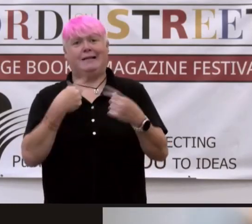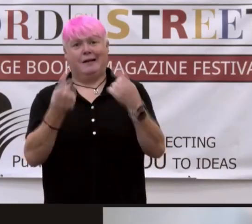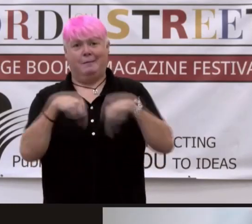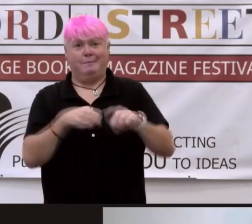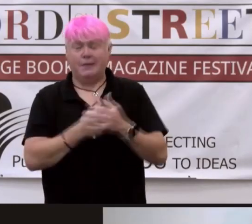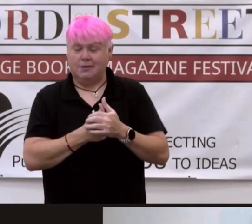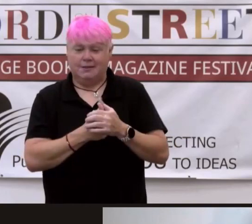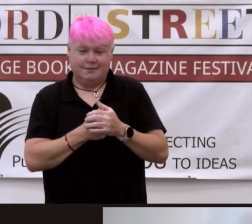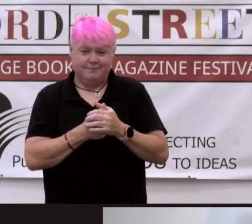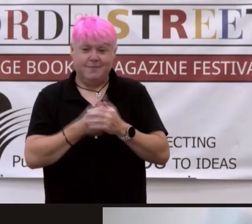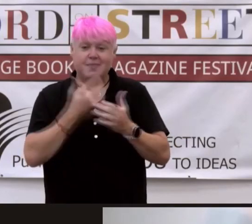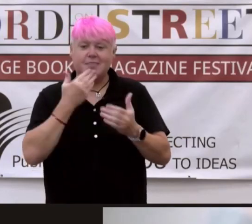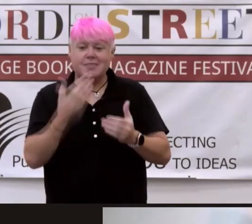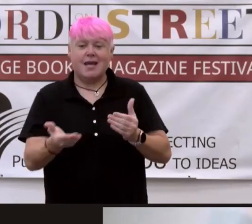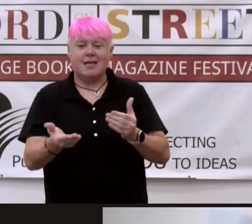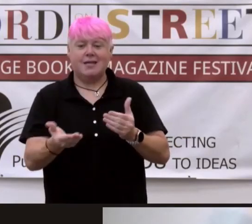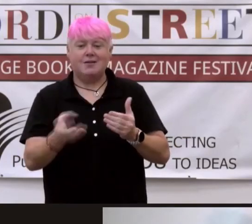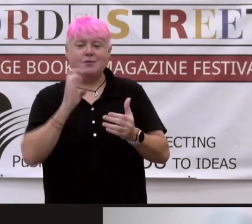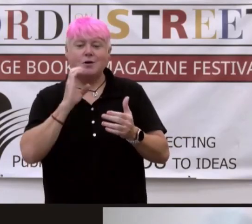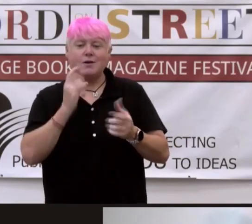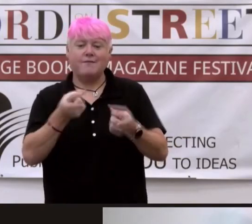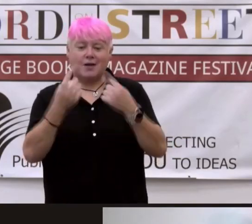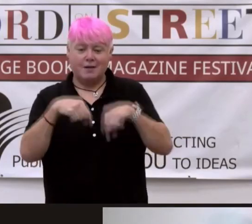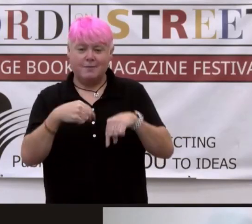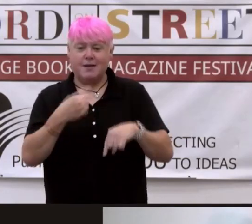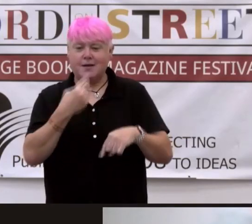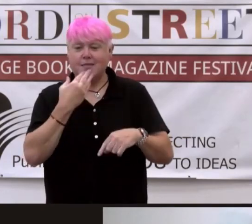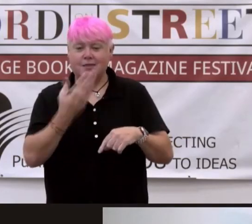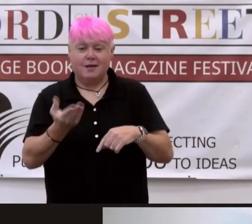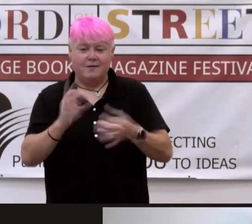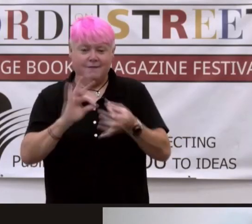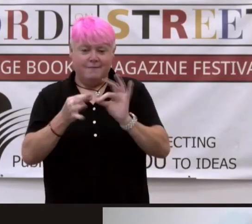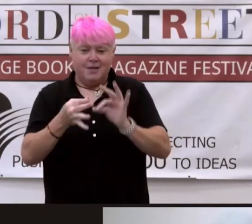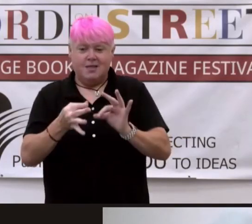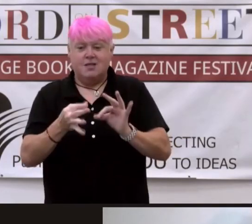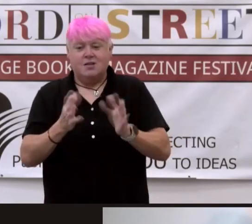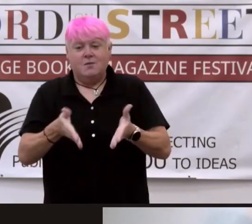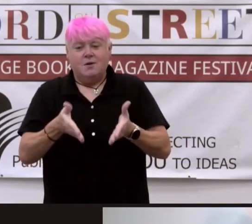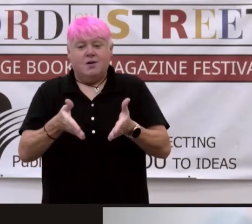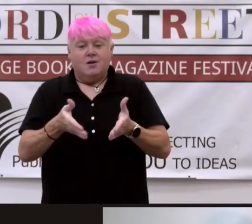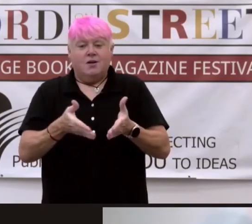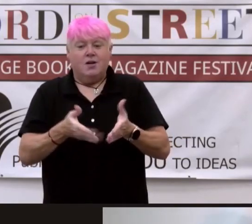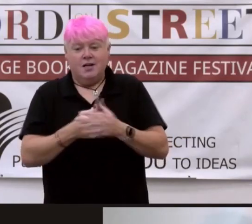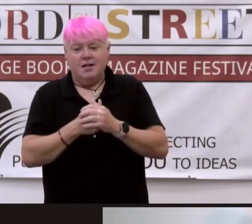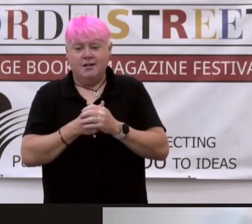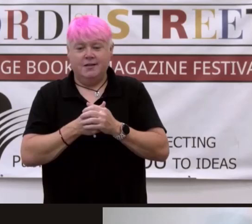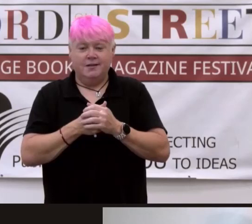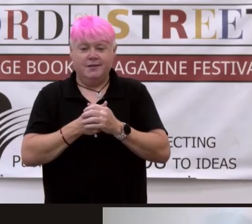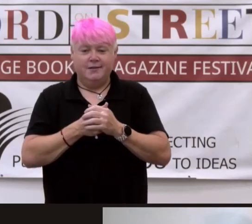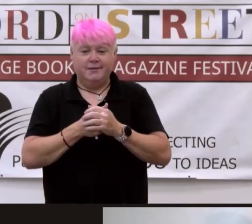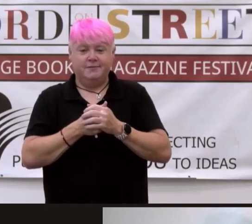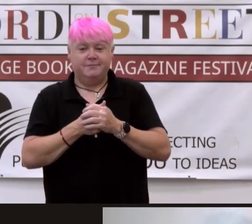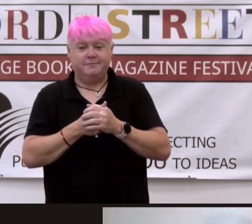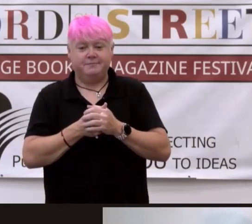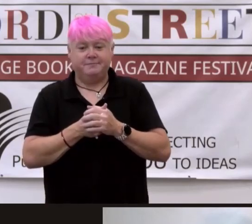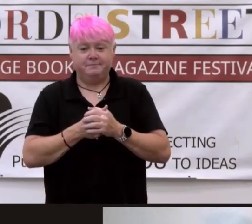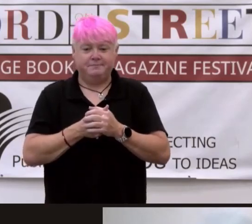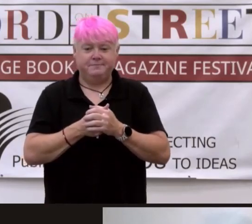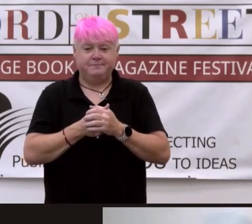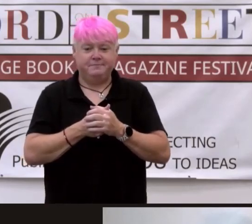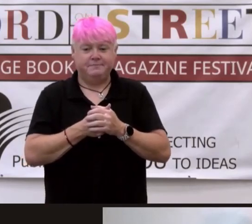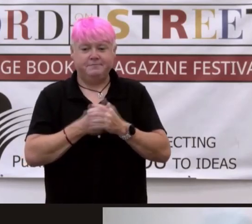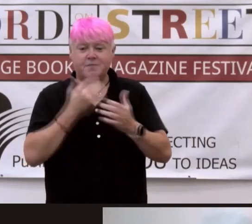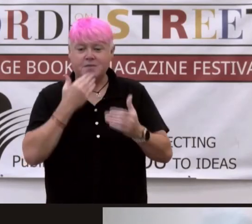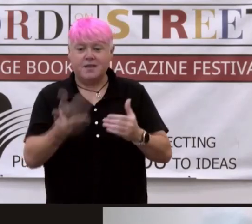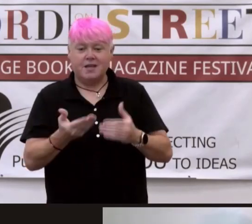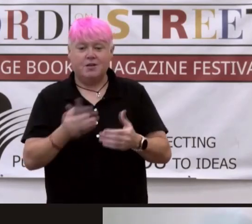Excellent. All right. Thank you, Courtney, for joining us. Thank you, Shar, for being our interpreter for the ASL stream all afternoon. Thank you all